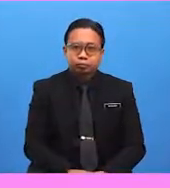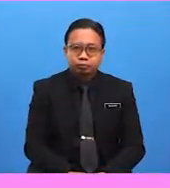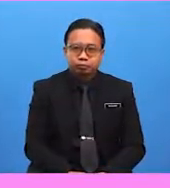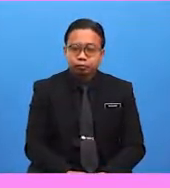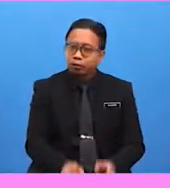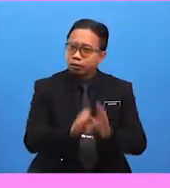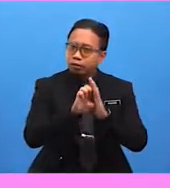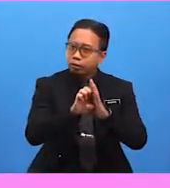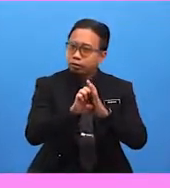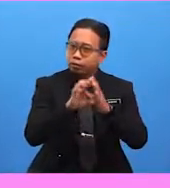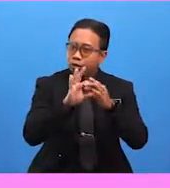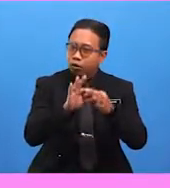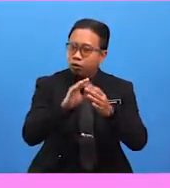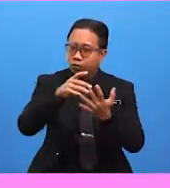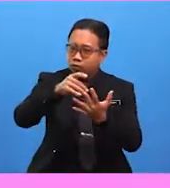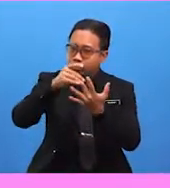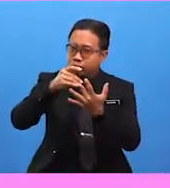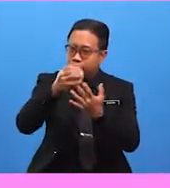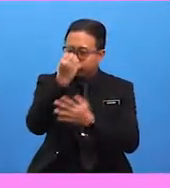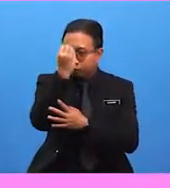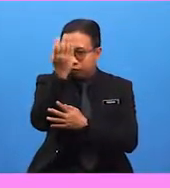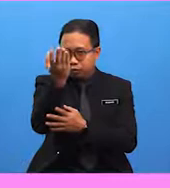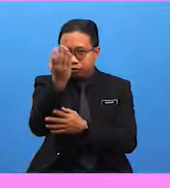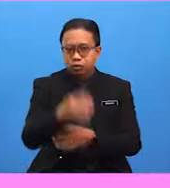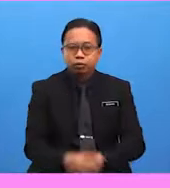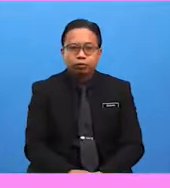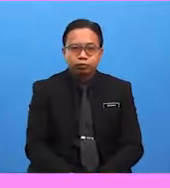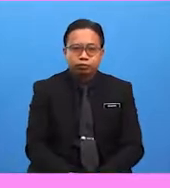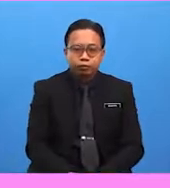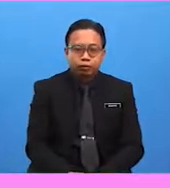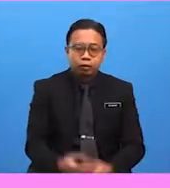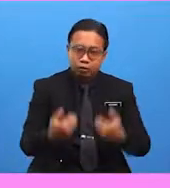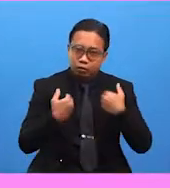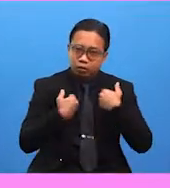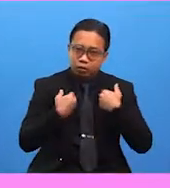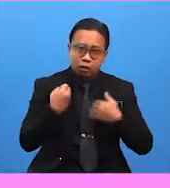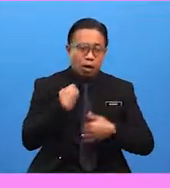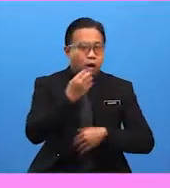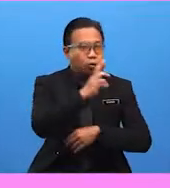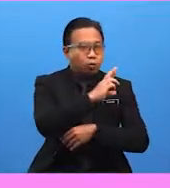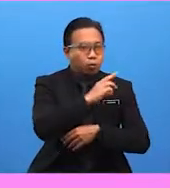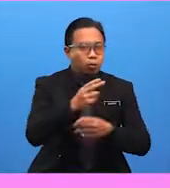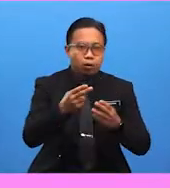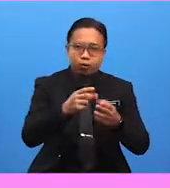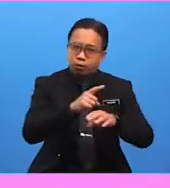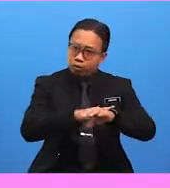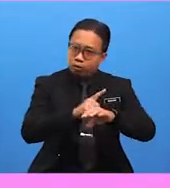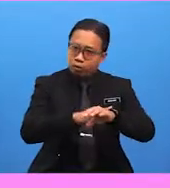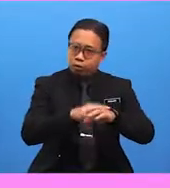Examples of specific information include hours,